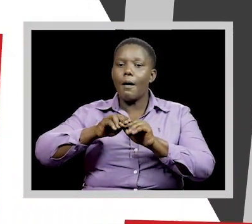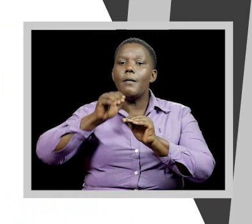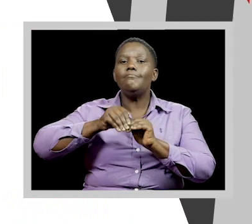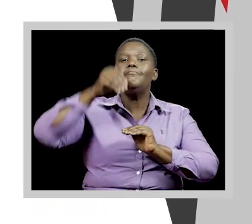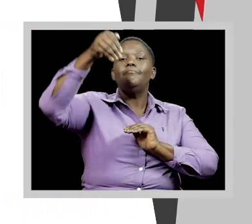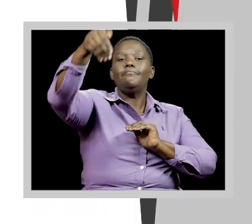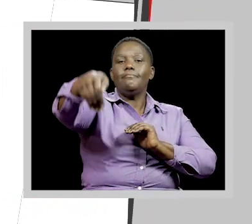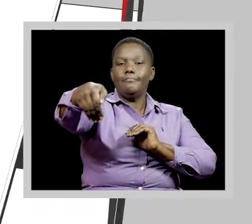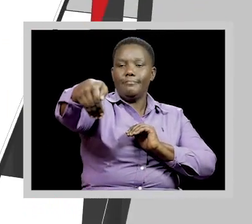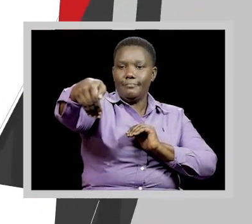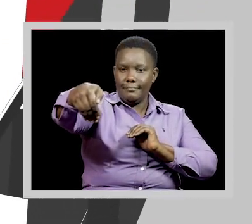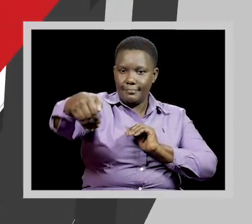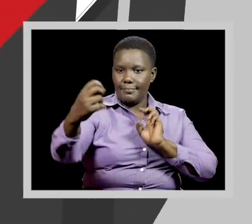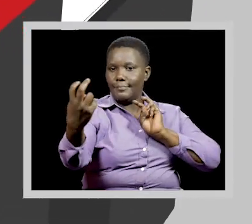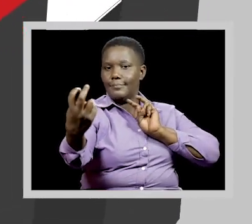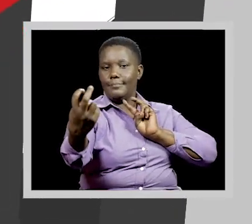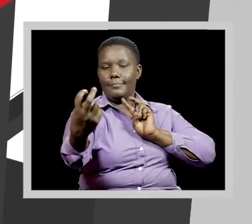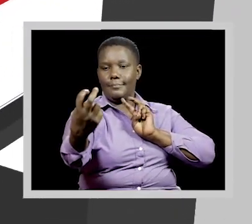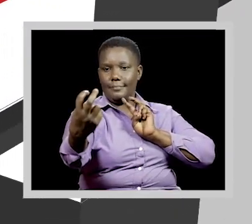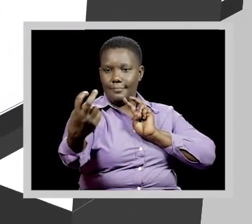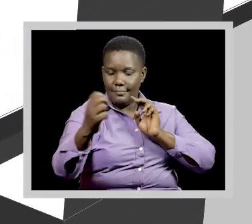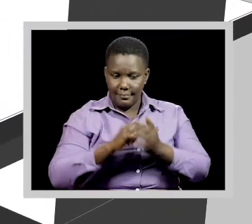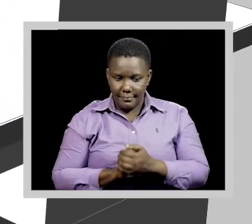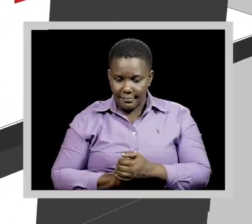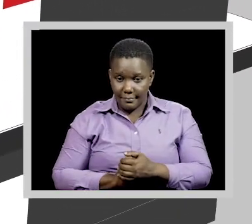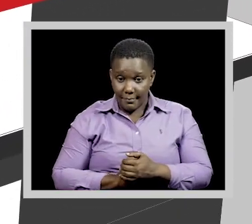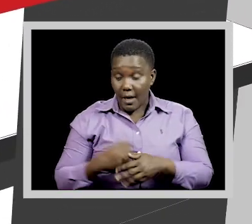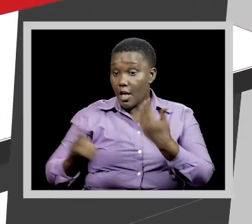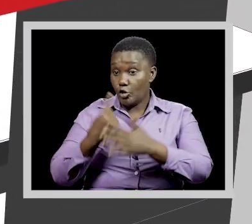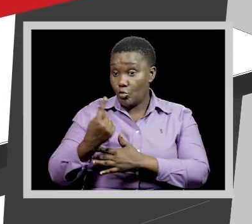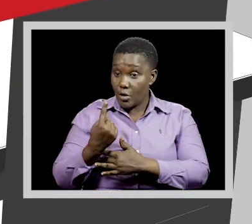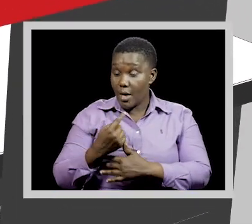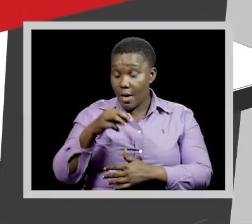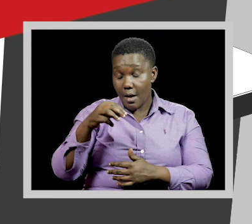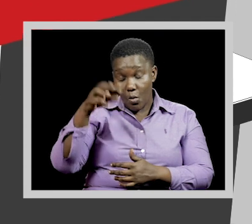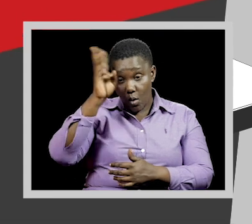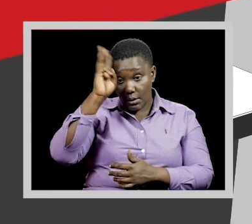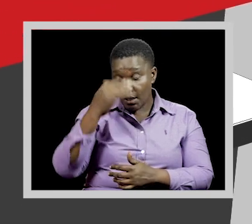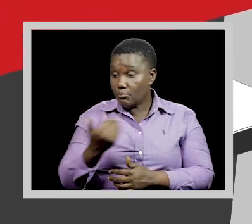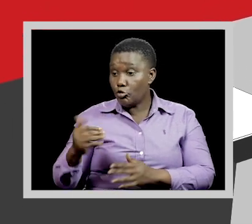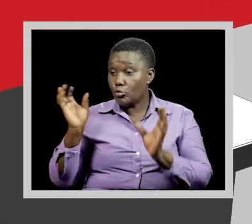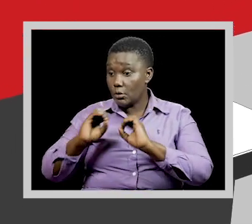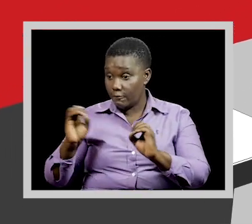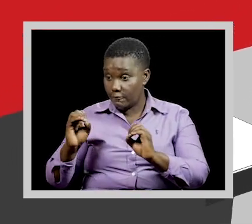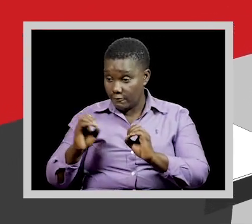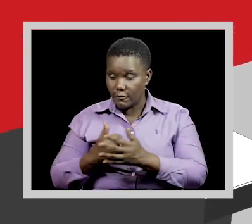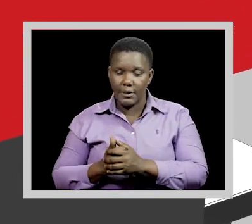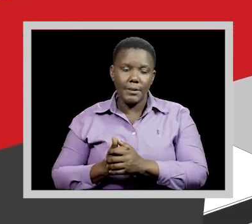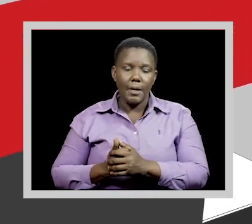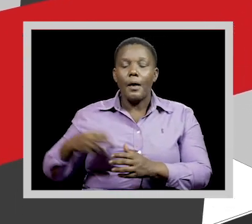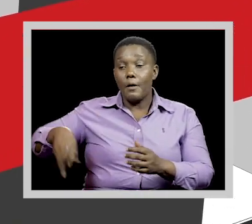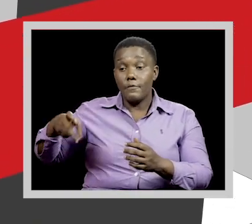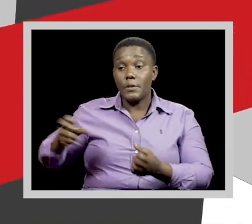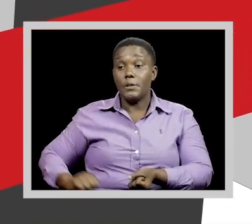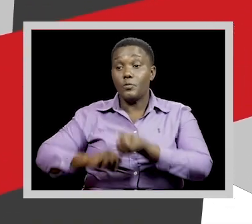opposite the magistrate, save where the child does not have a parent. the social welfare officer shall